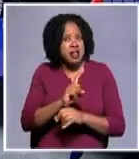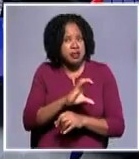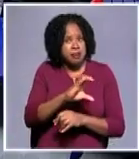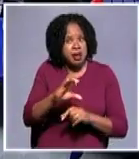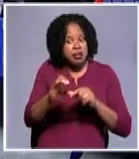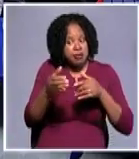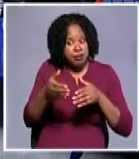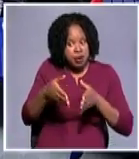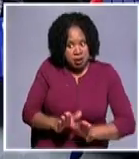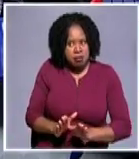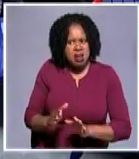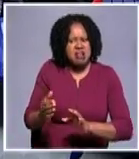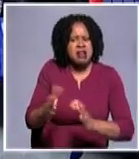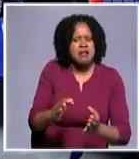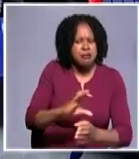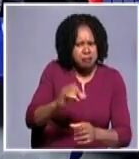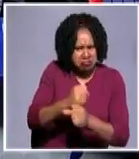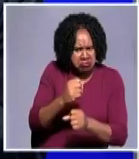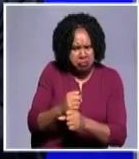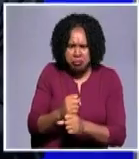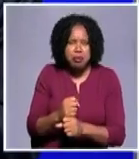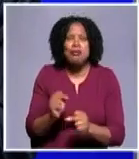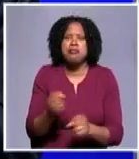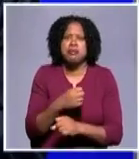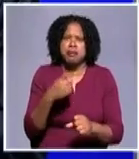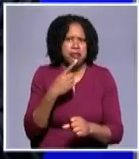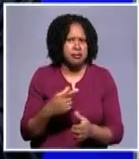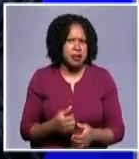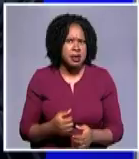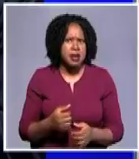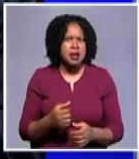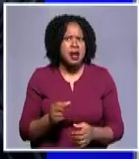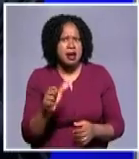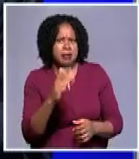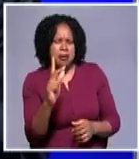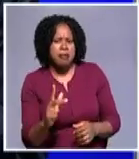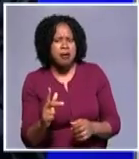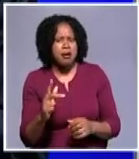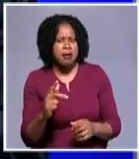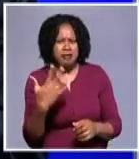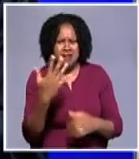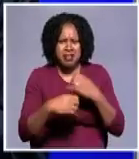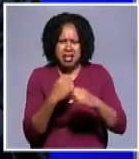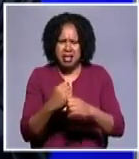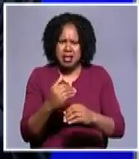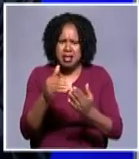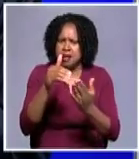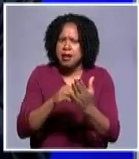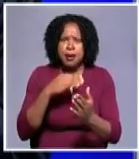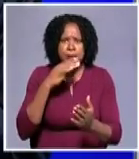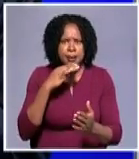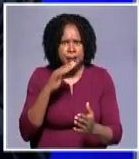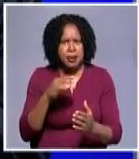life. Some people cannot live up to 5 years, that is, the under 5